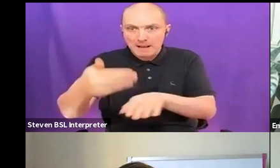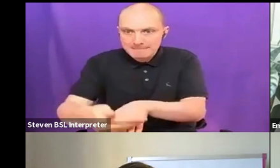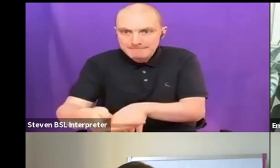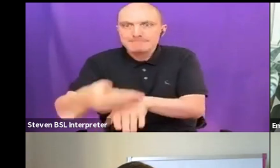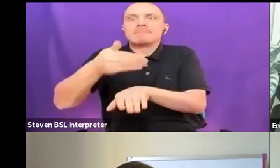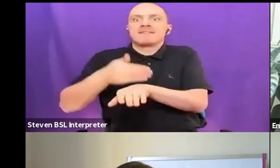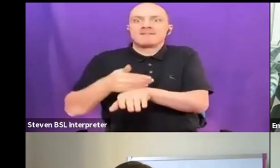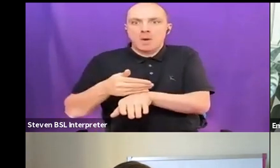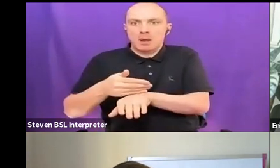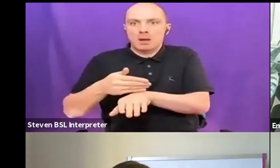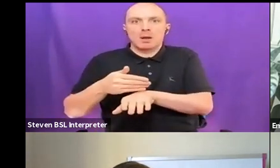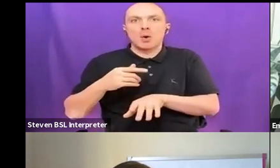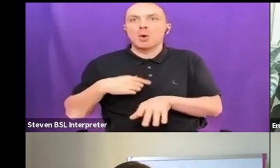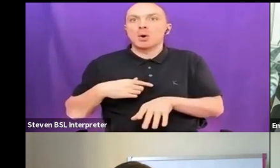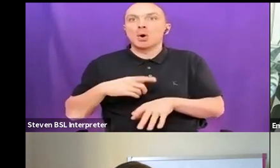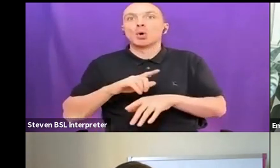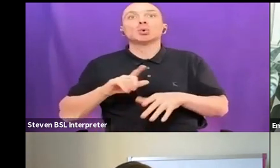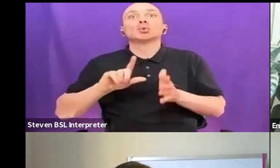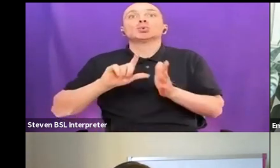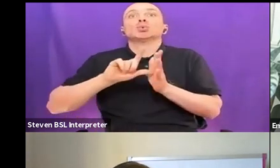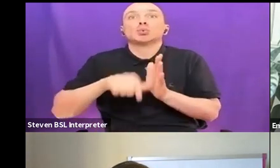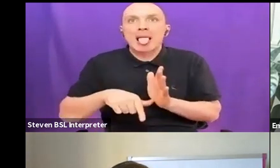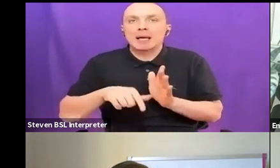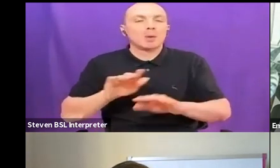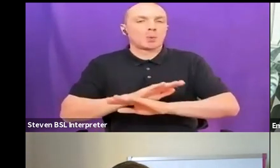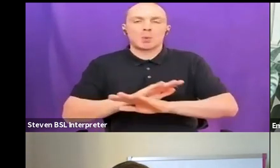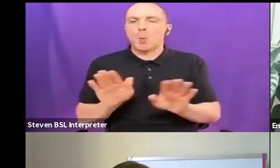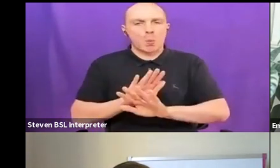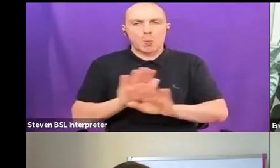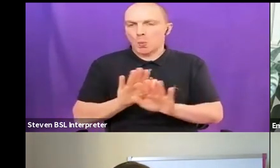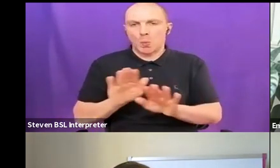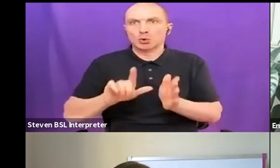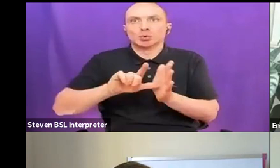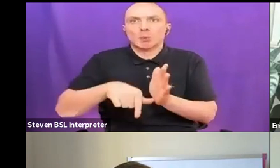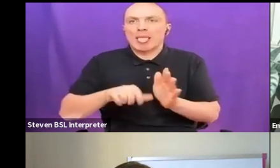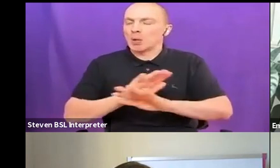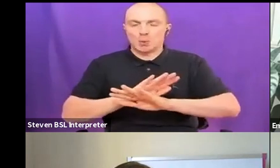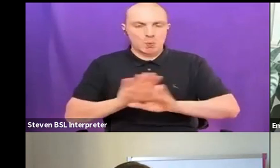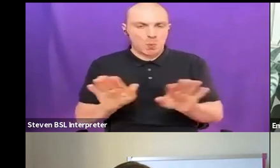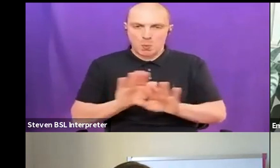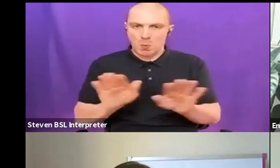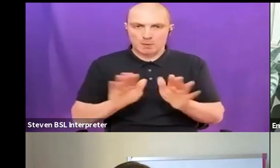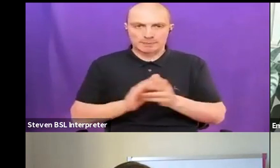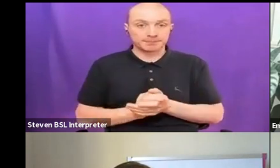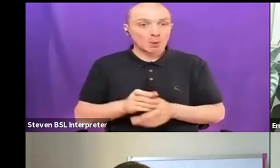afterwards. Great, thank you. Did anybody else on the panel want to come in at this stage?